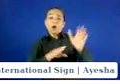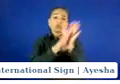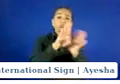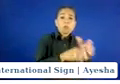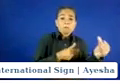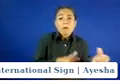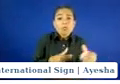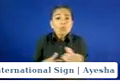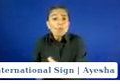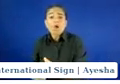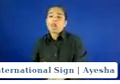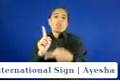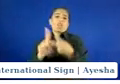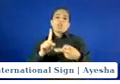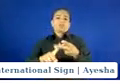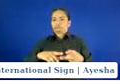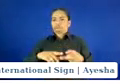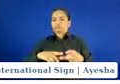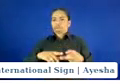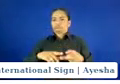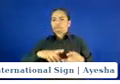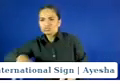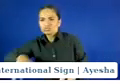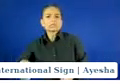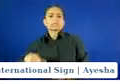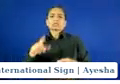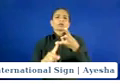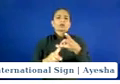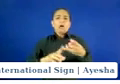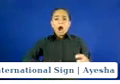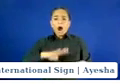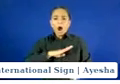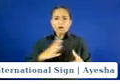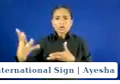of gender-sensitive guidelines and training manuals.